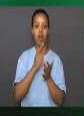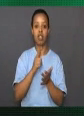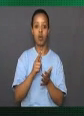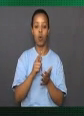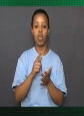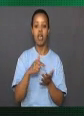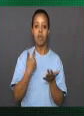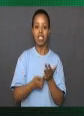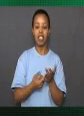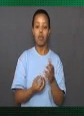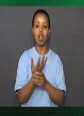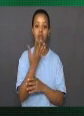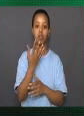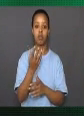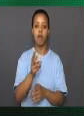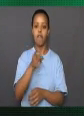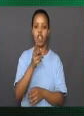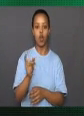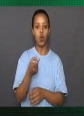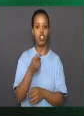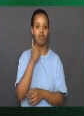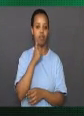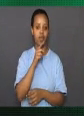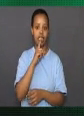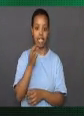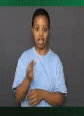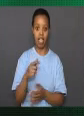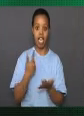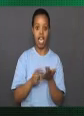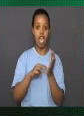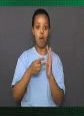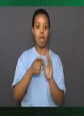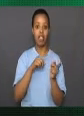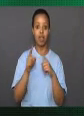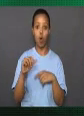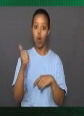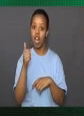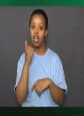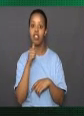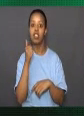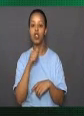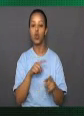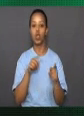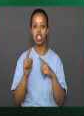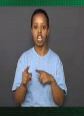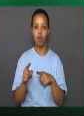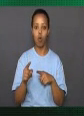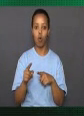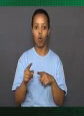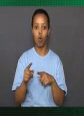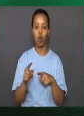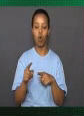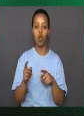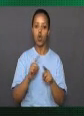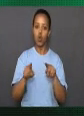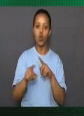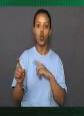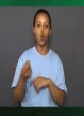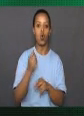reproductively active female, which means the other females must serve